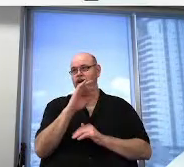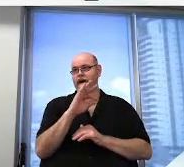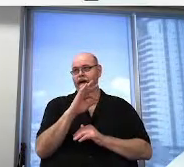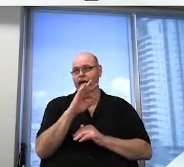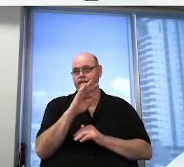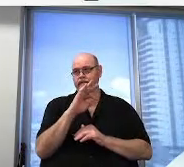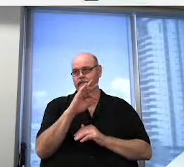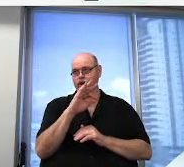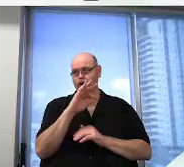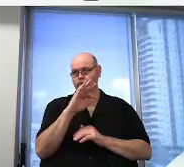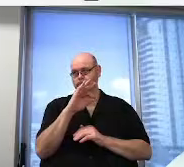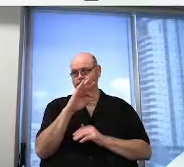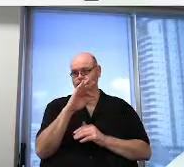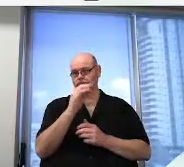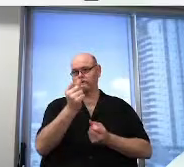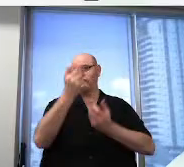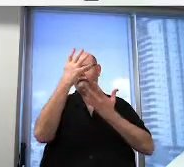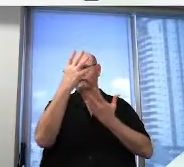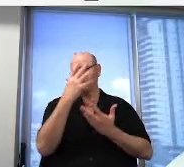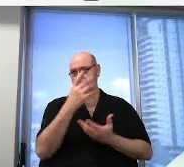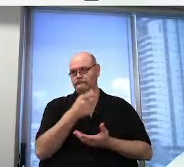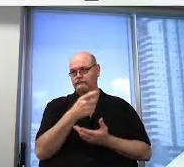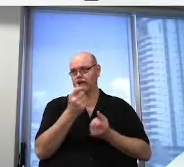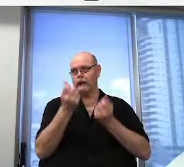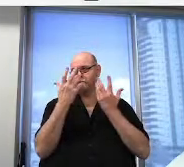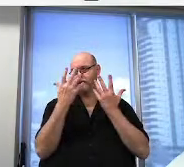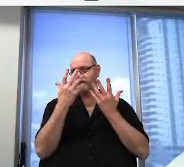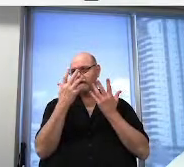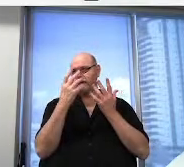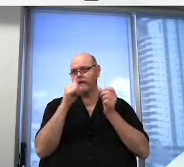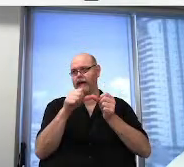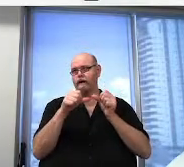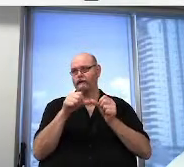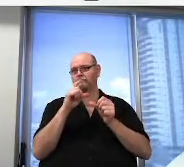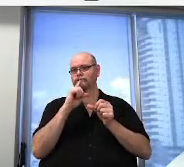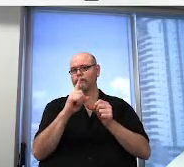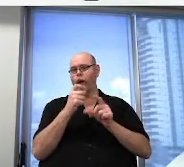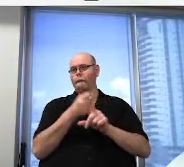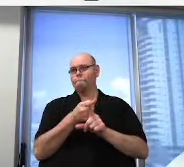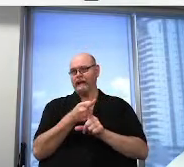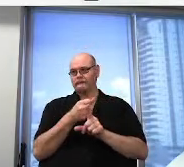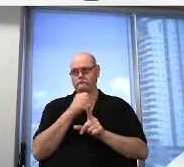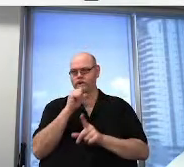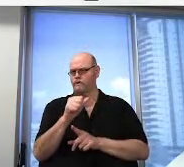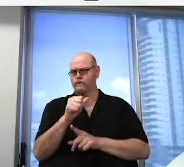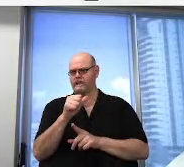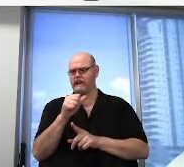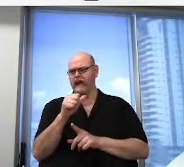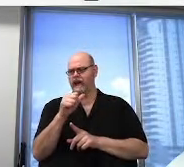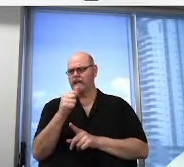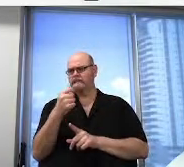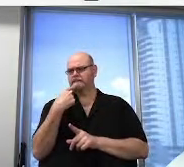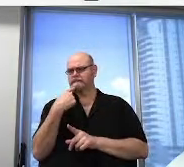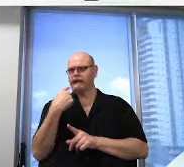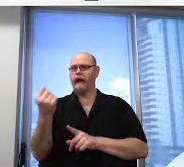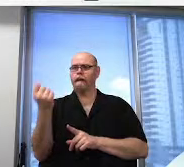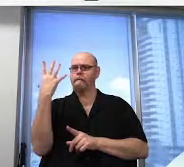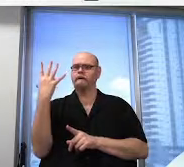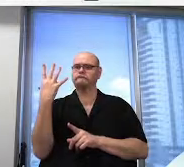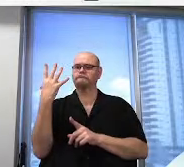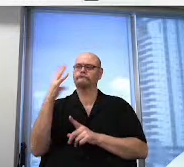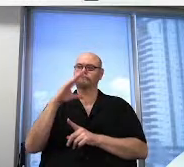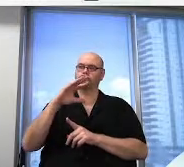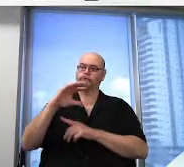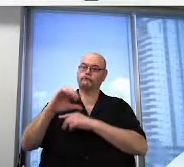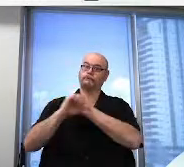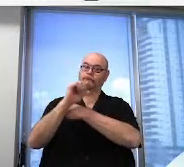the quantification, but we did talk about, obviously, about what areas could be impacted. Right, but you didn't quantify on a percentage